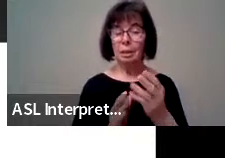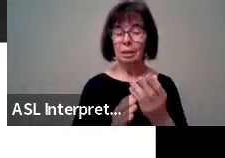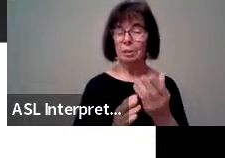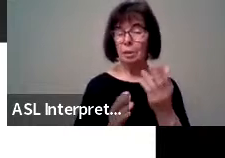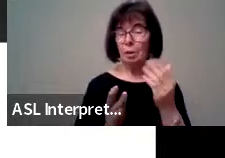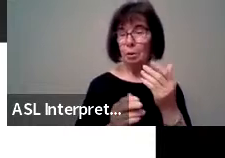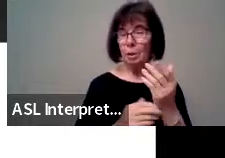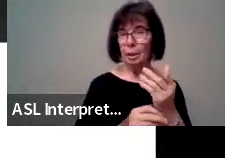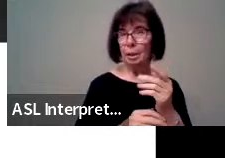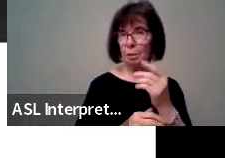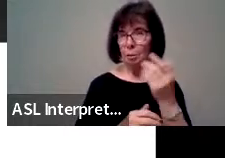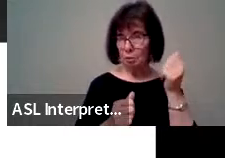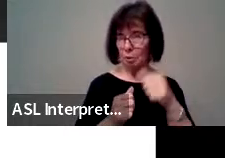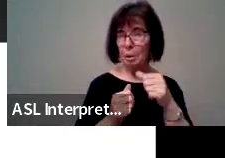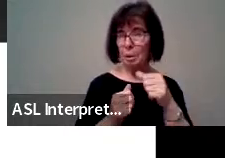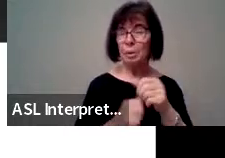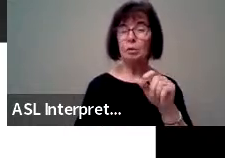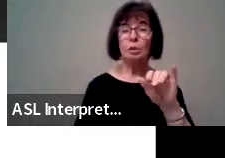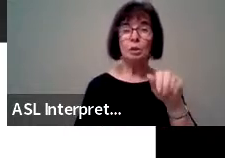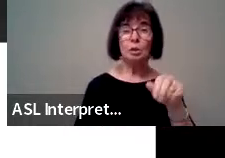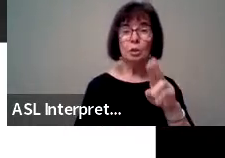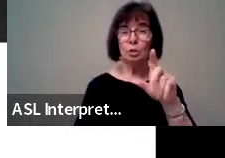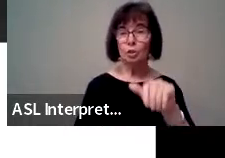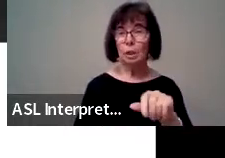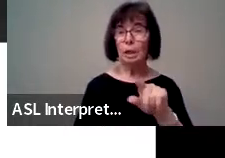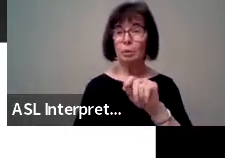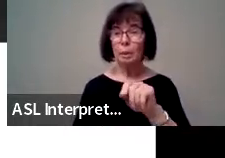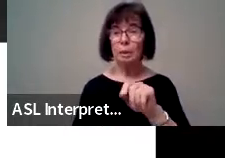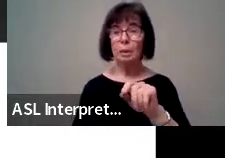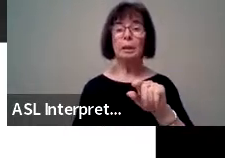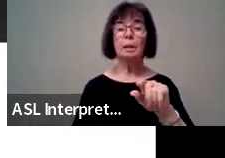July of 2020 and July of 2021.